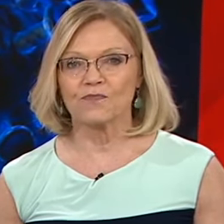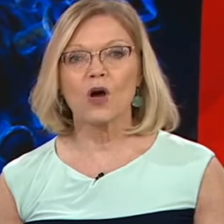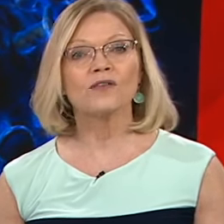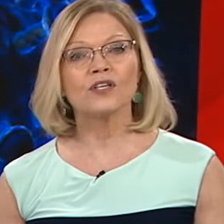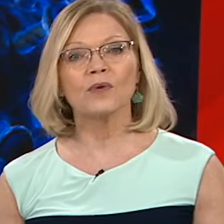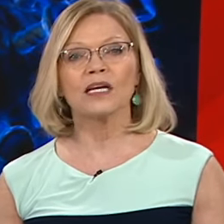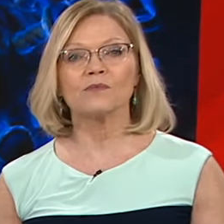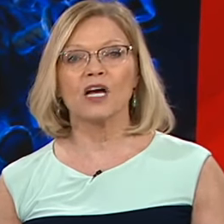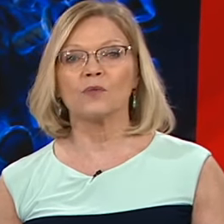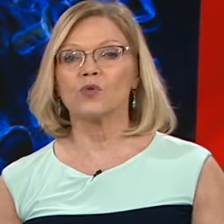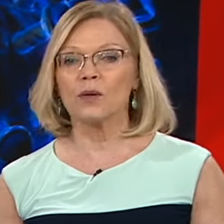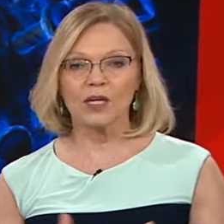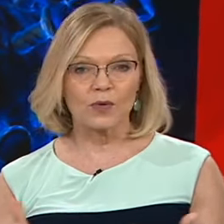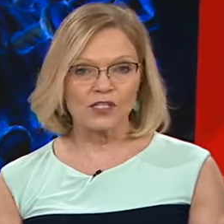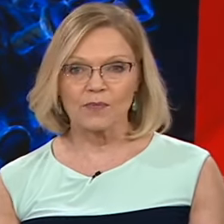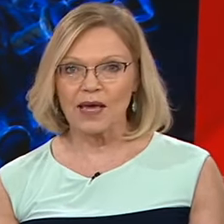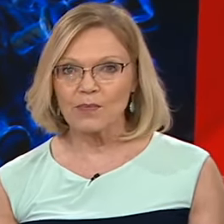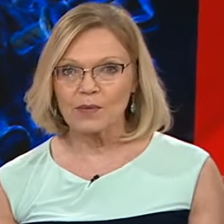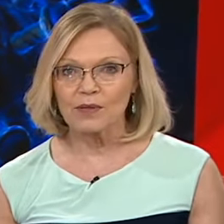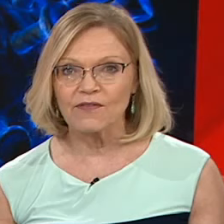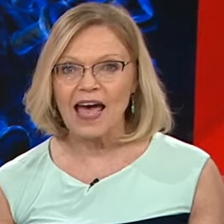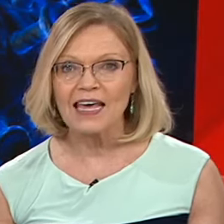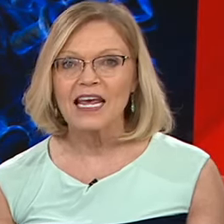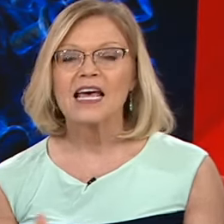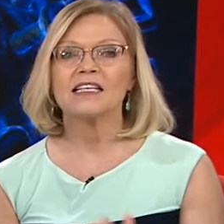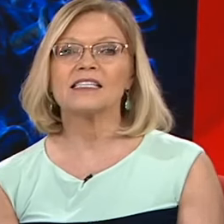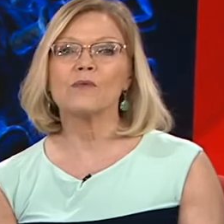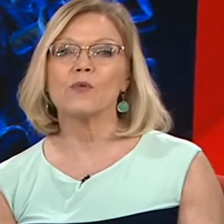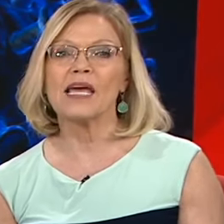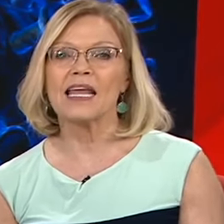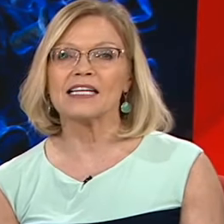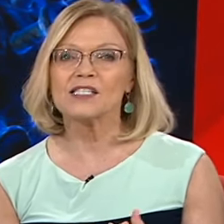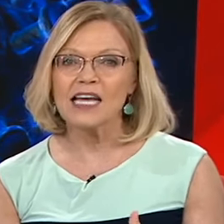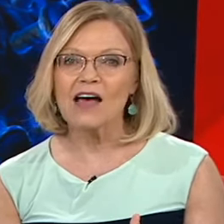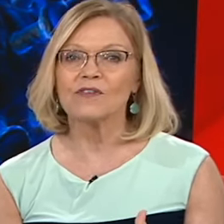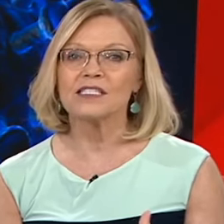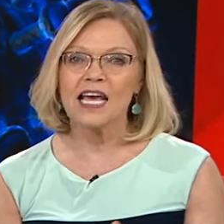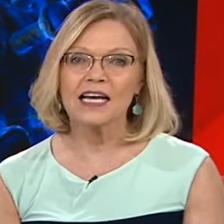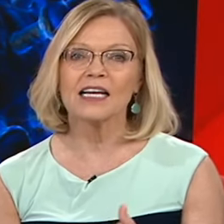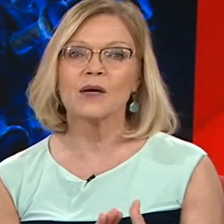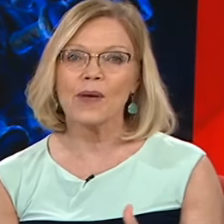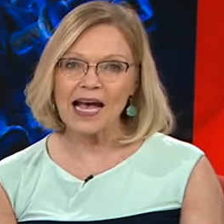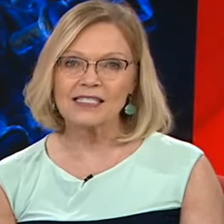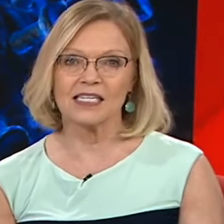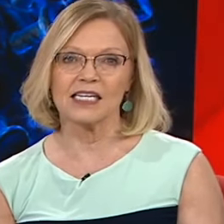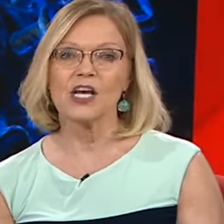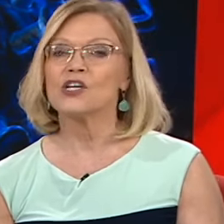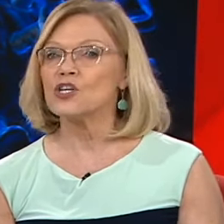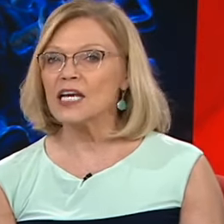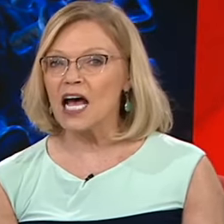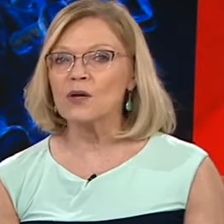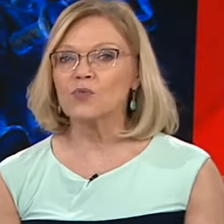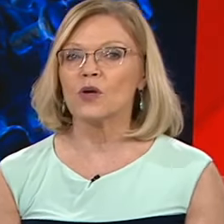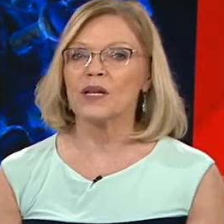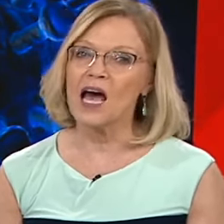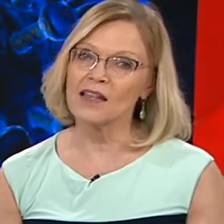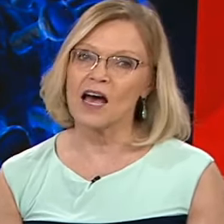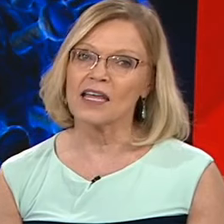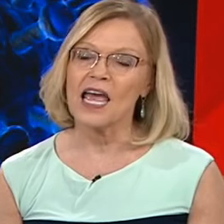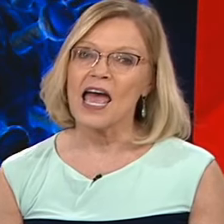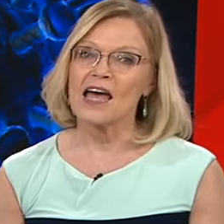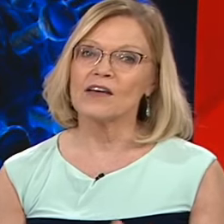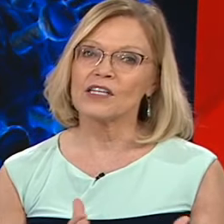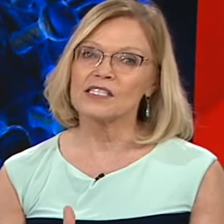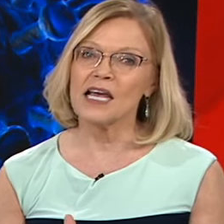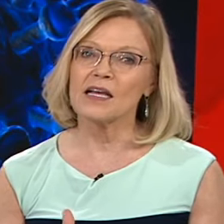enforced. Also, when it comes to unemployment, a question many people have had, the state will be adding staff and tech capacity to the unemployment